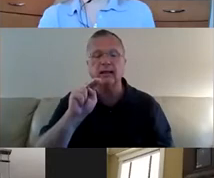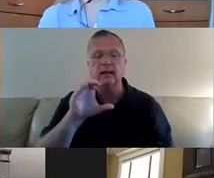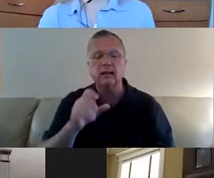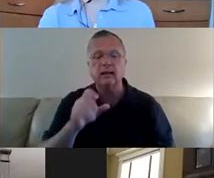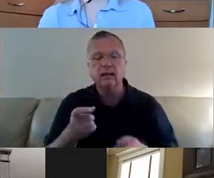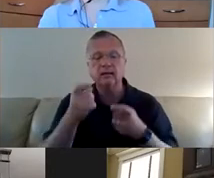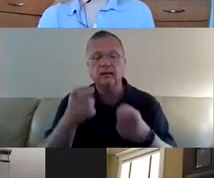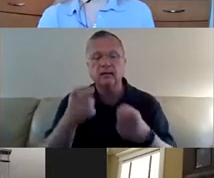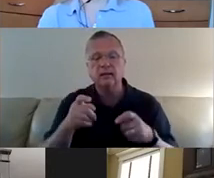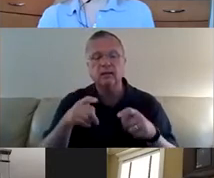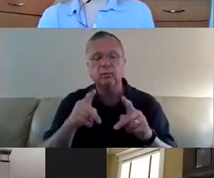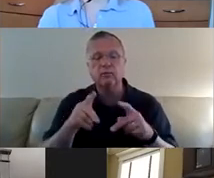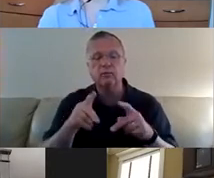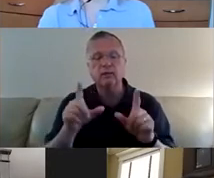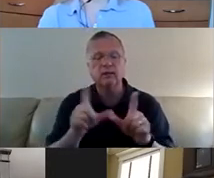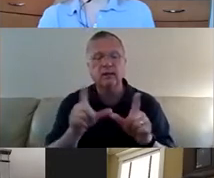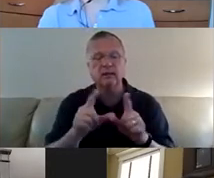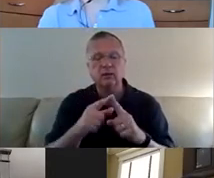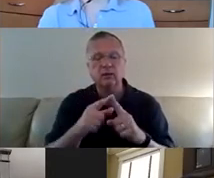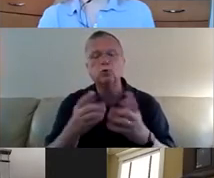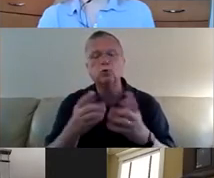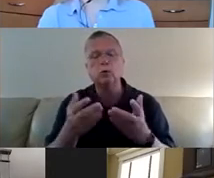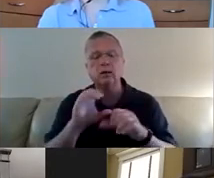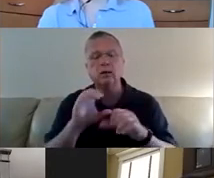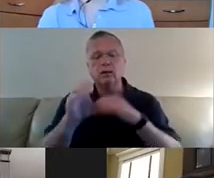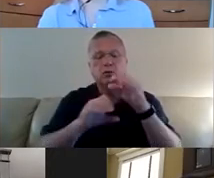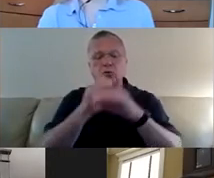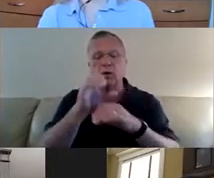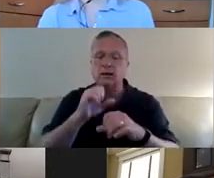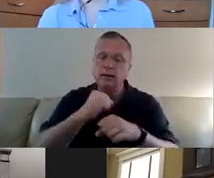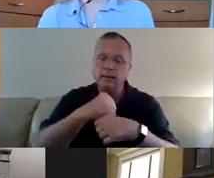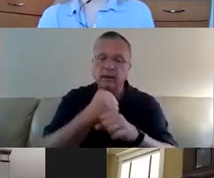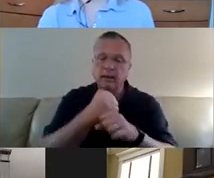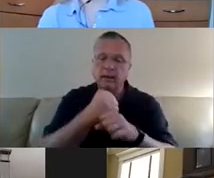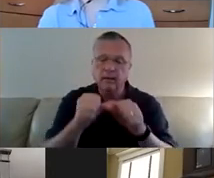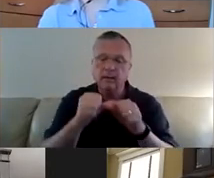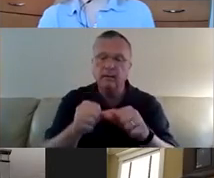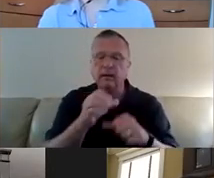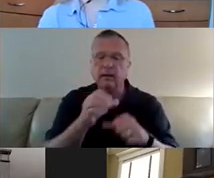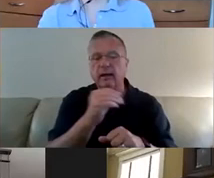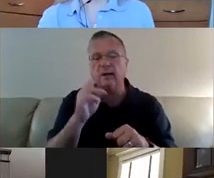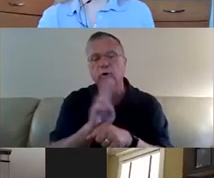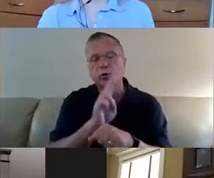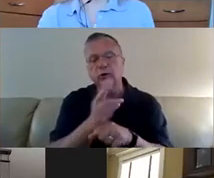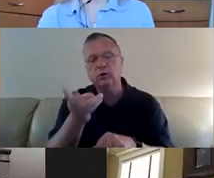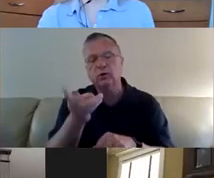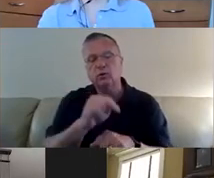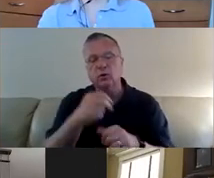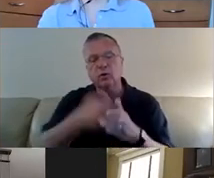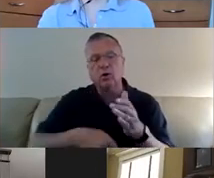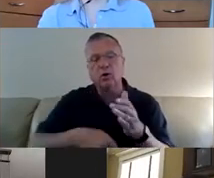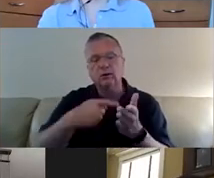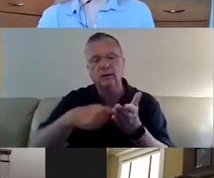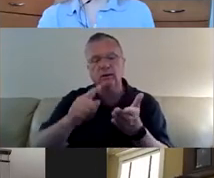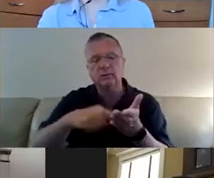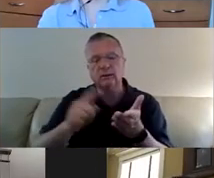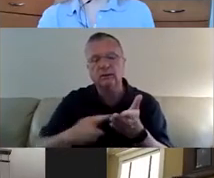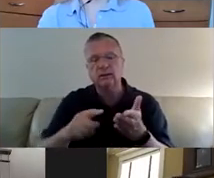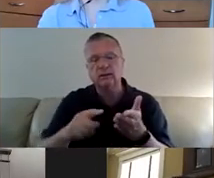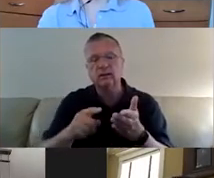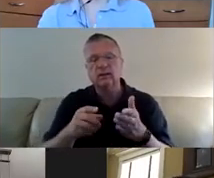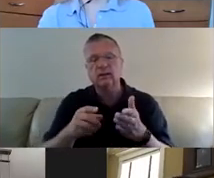privilege and license to construct, maintain, and use at their own cost and expense an existing set of entry steps